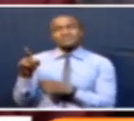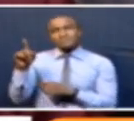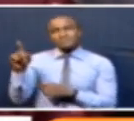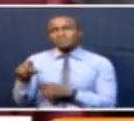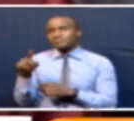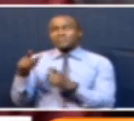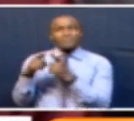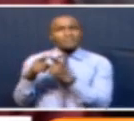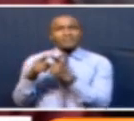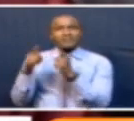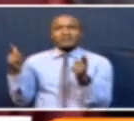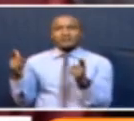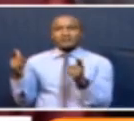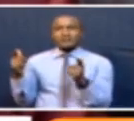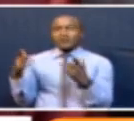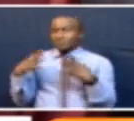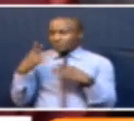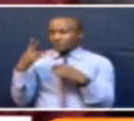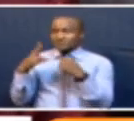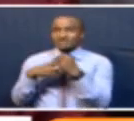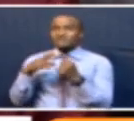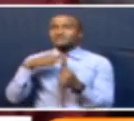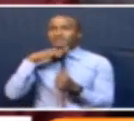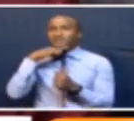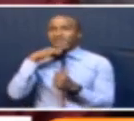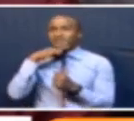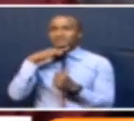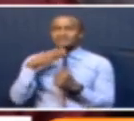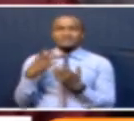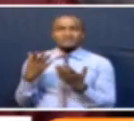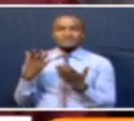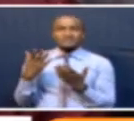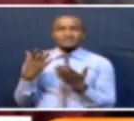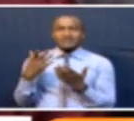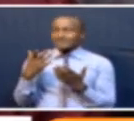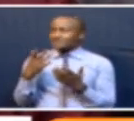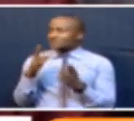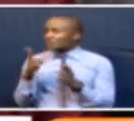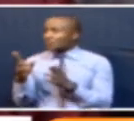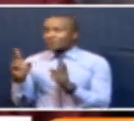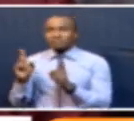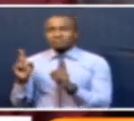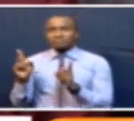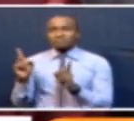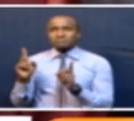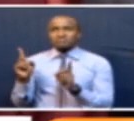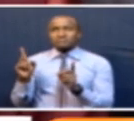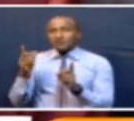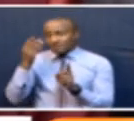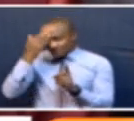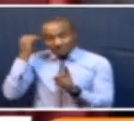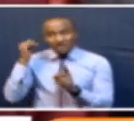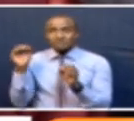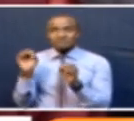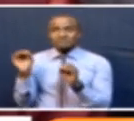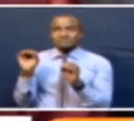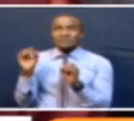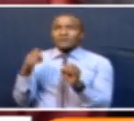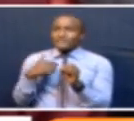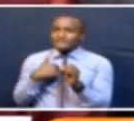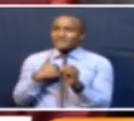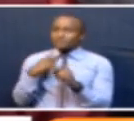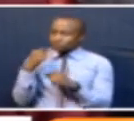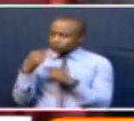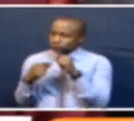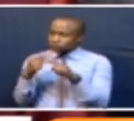When you have over 47 people dead, we cannot, it's not just a number, and we cannot just wish that away. So I continue to speak